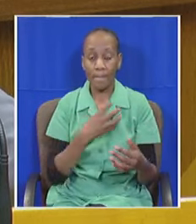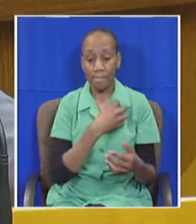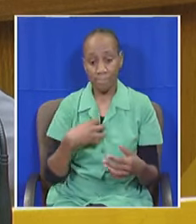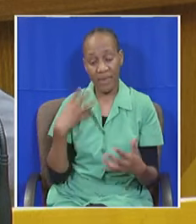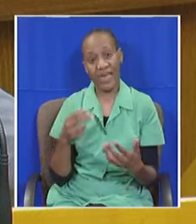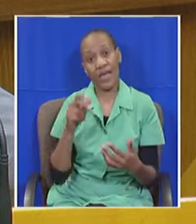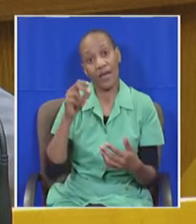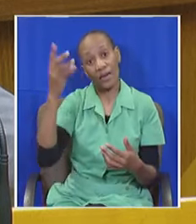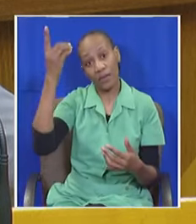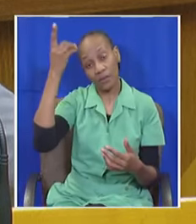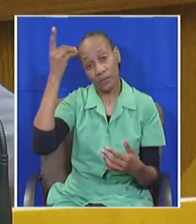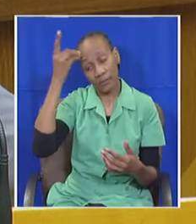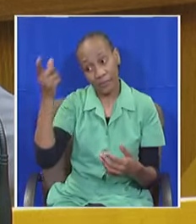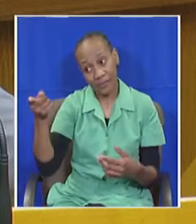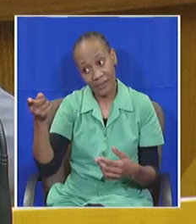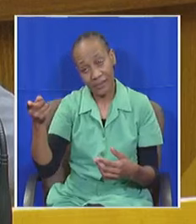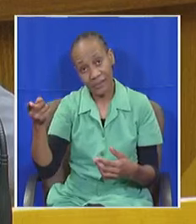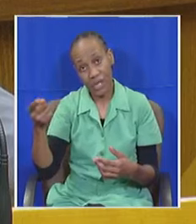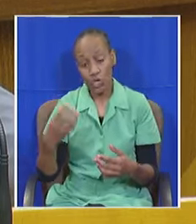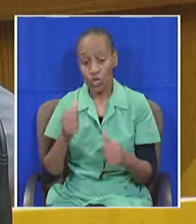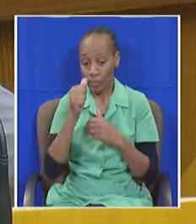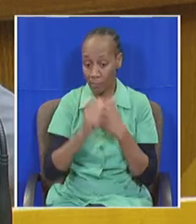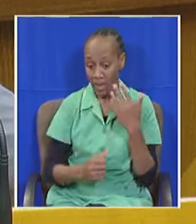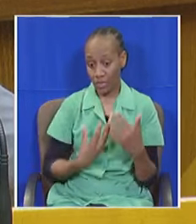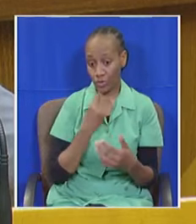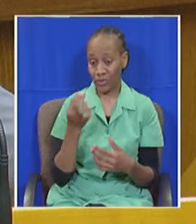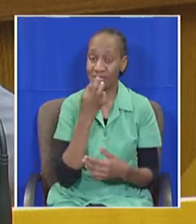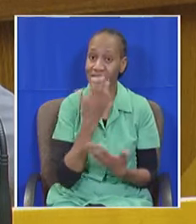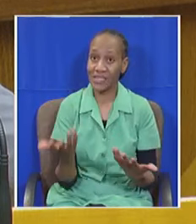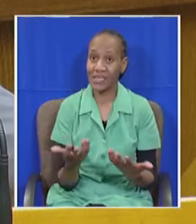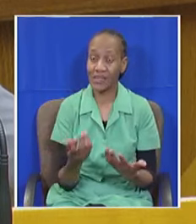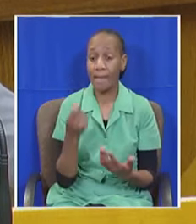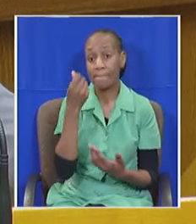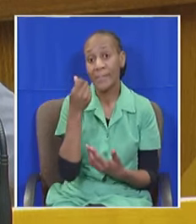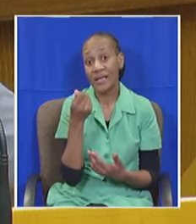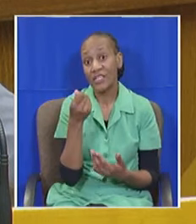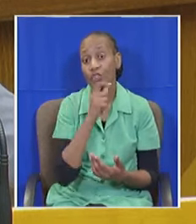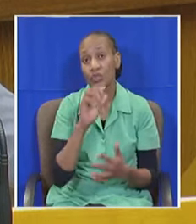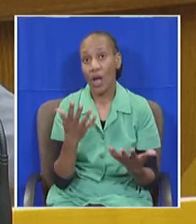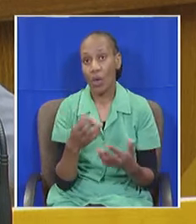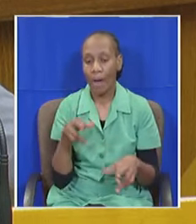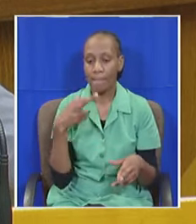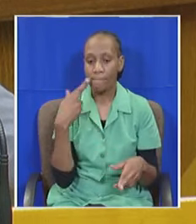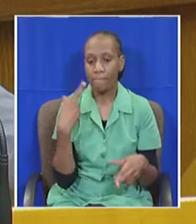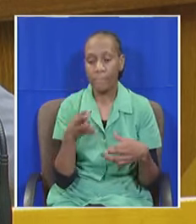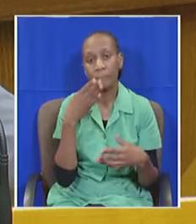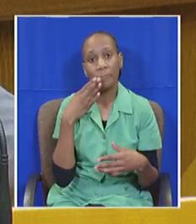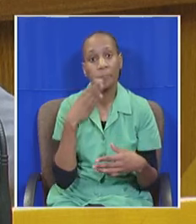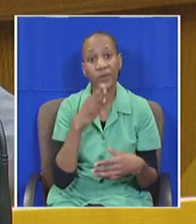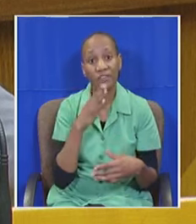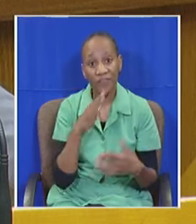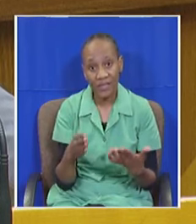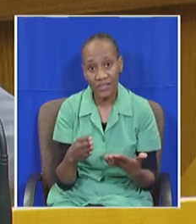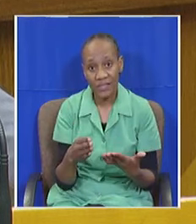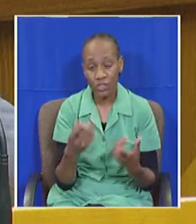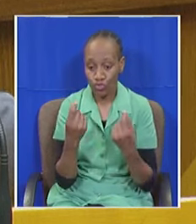as an example. Her answer to Youth Month is to spend ratepayers' money on a breakfast for babes who do more and